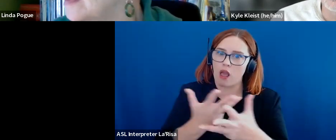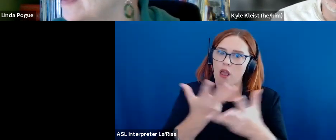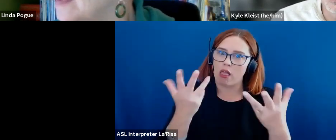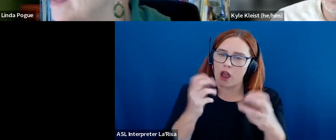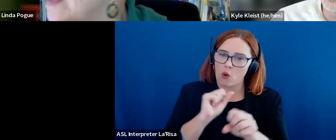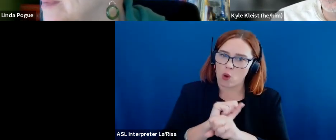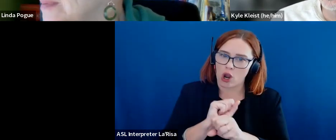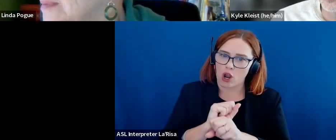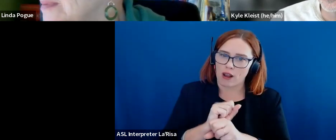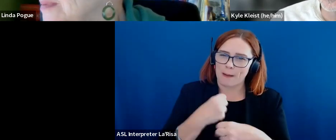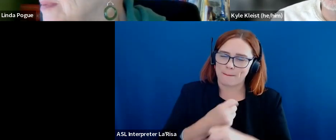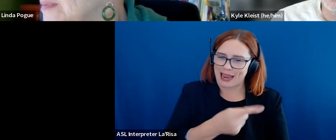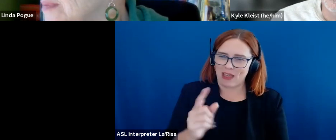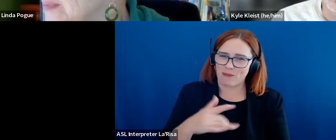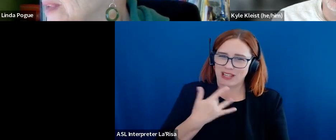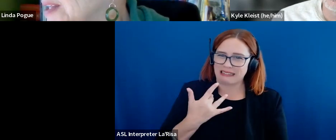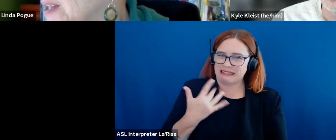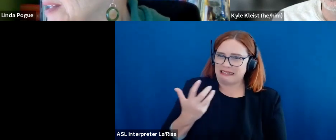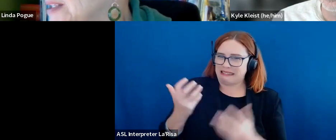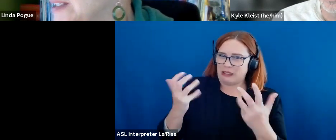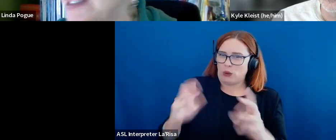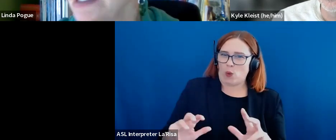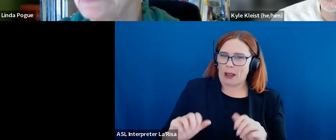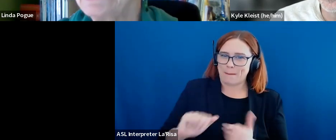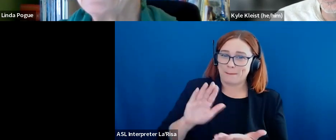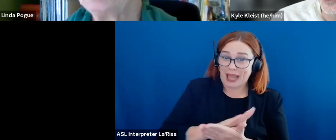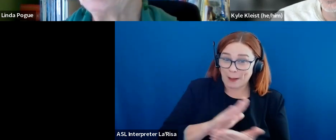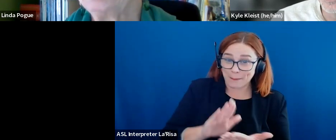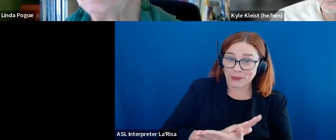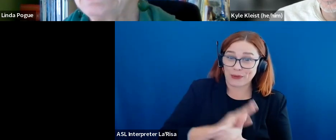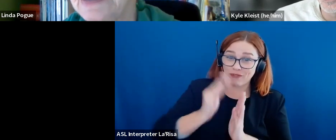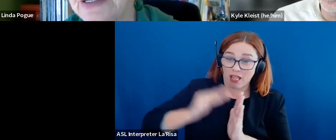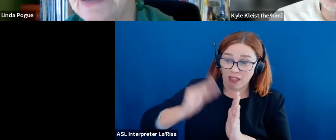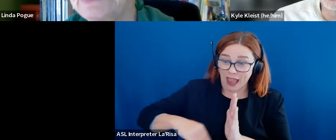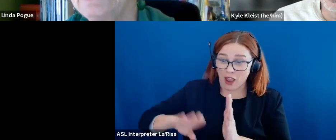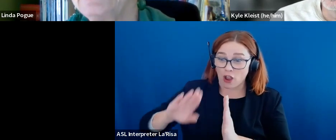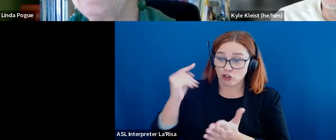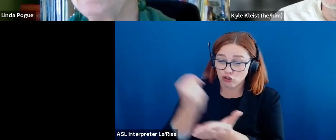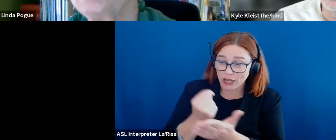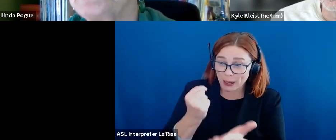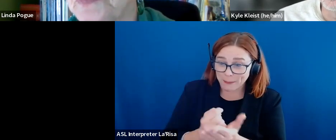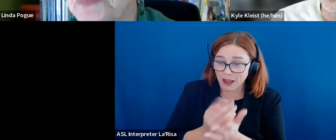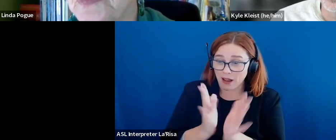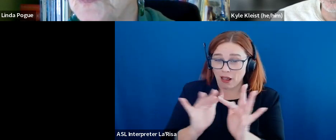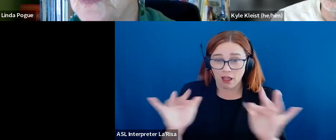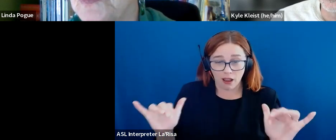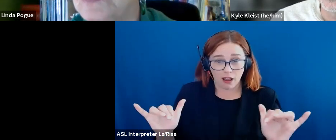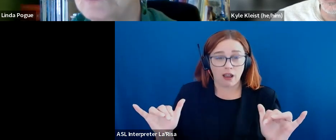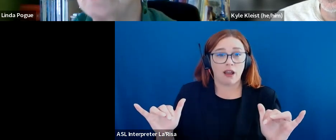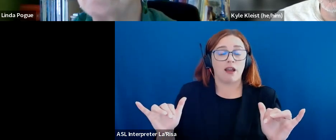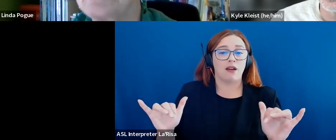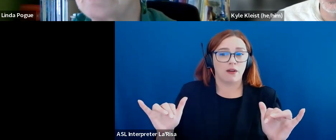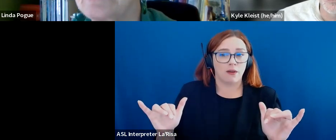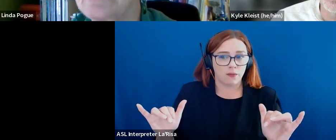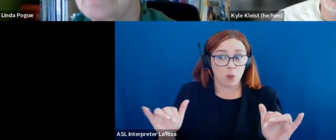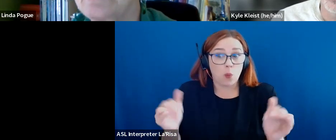it's just the paperwork and everything else, and the treatment is, I really love to volunteer, but just